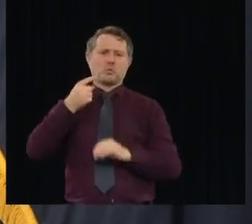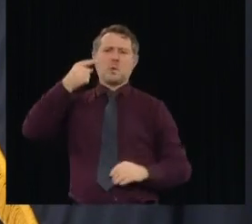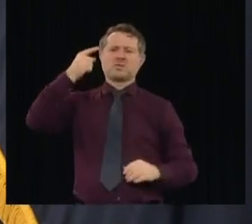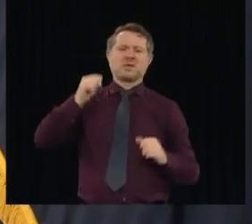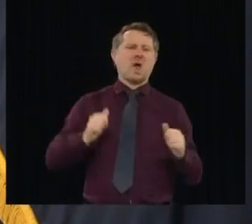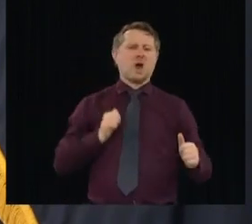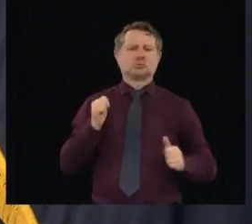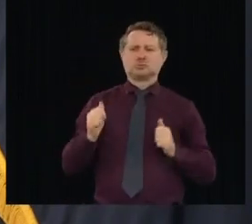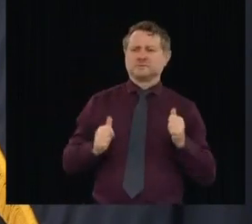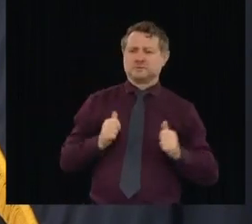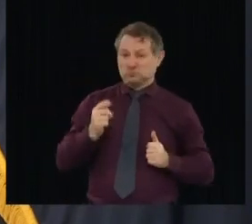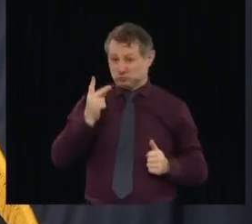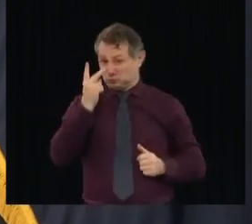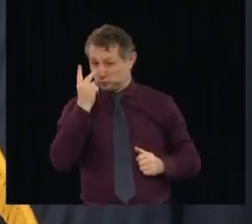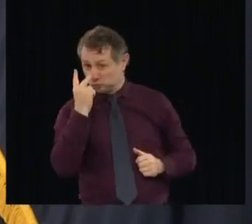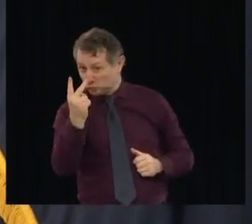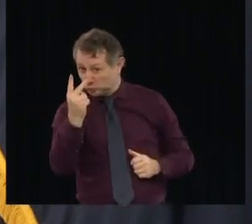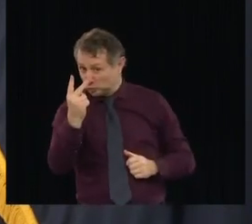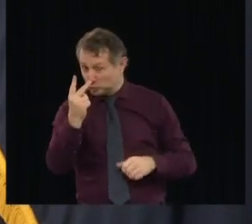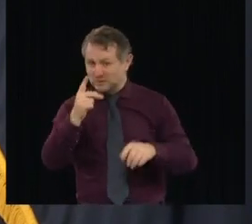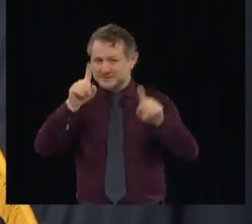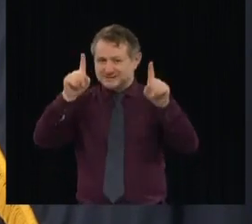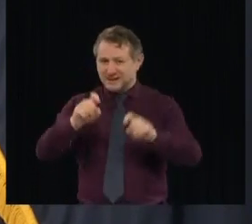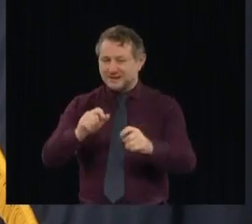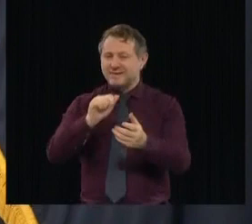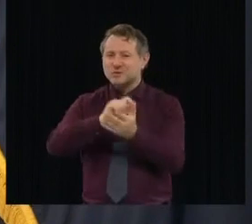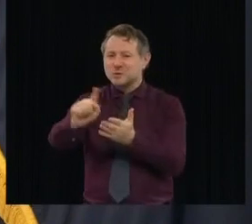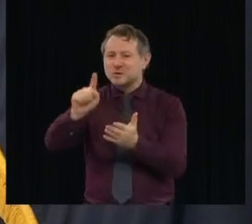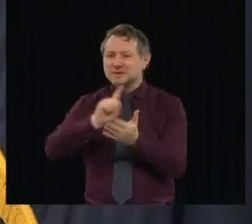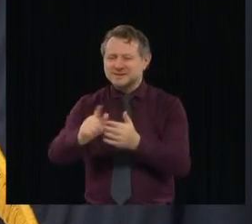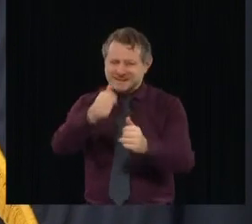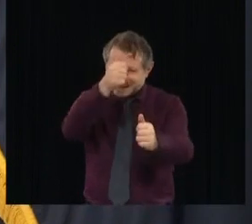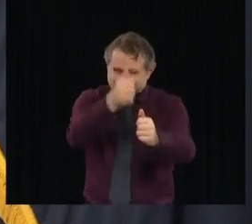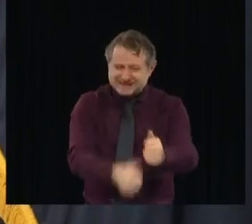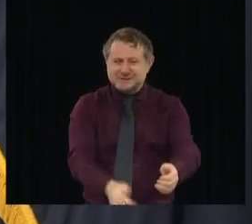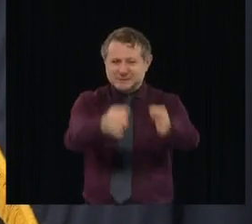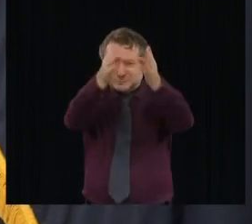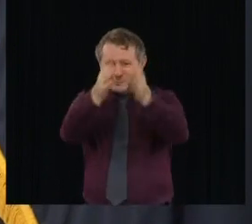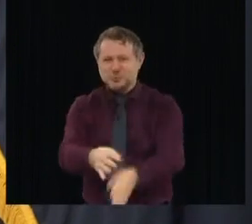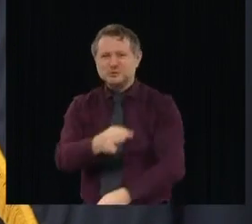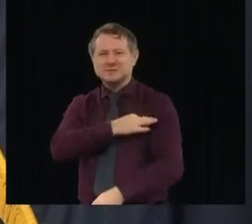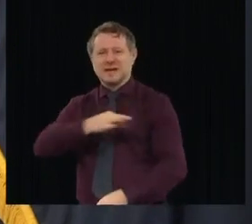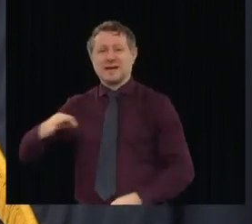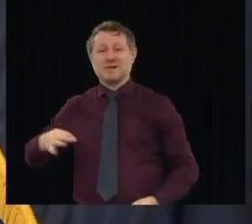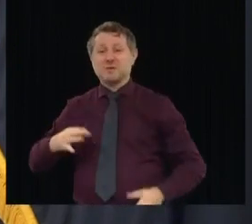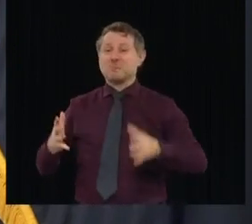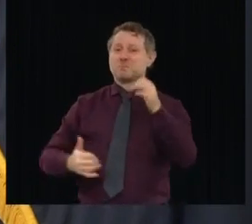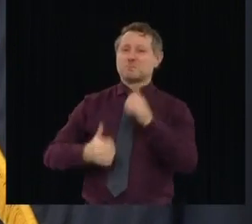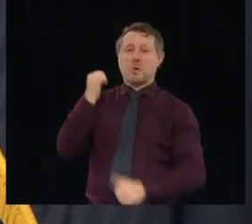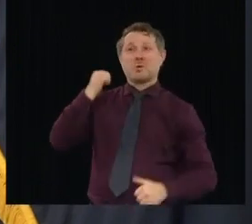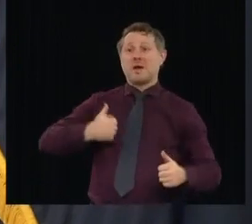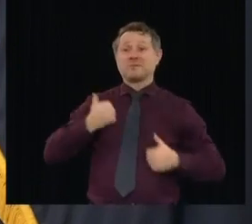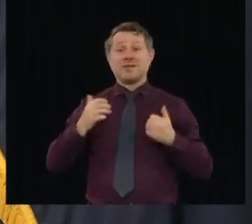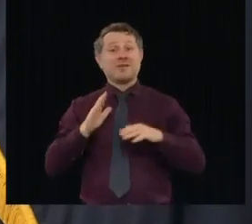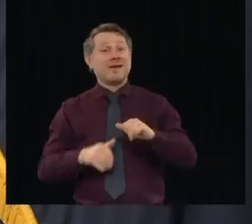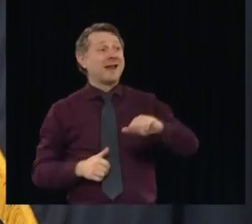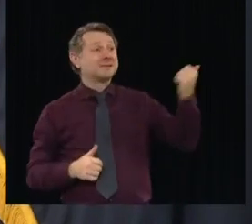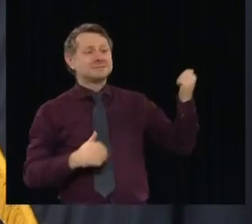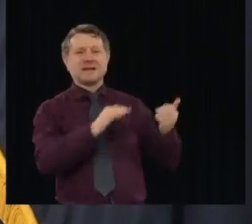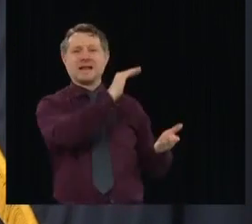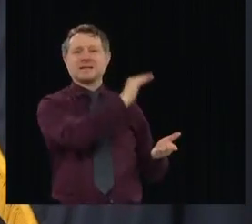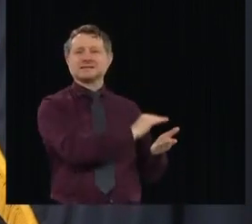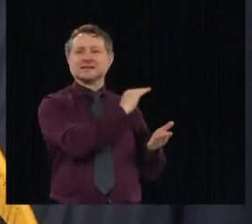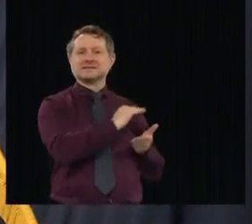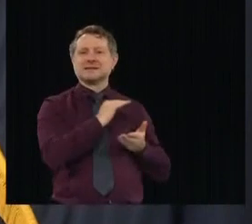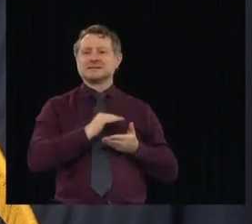member per week. And that is the most aggressive. but this is the most vulnerable population.